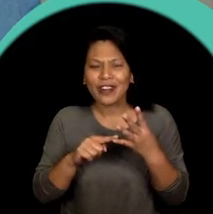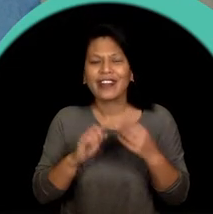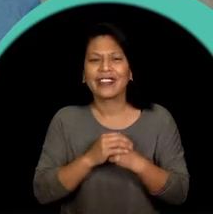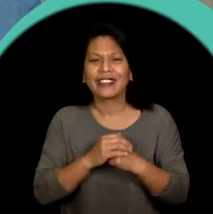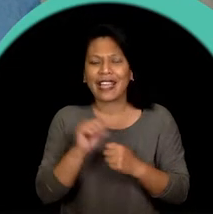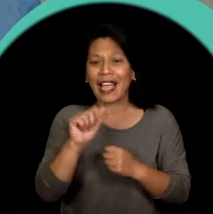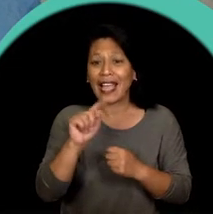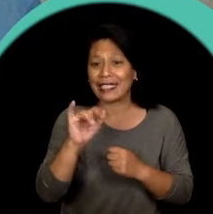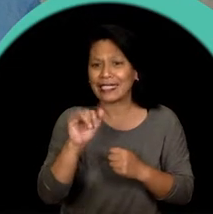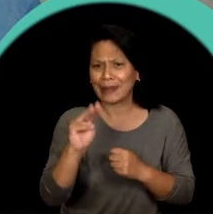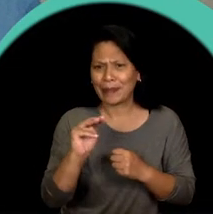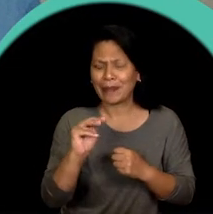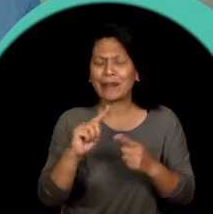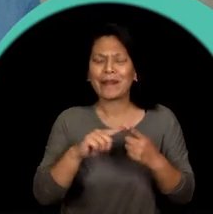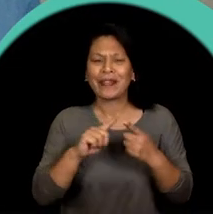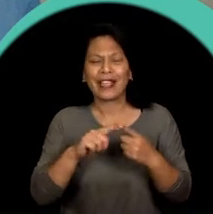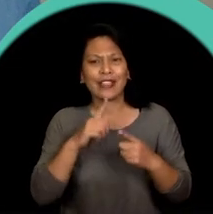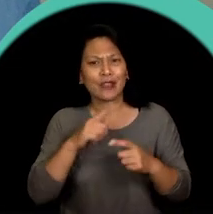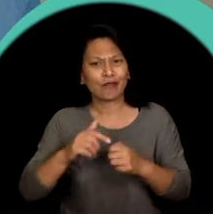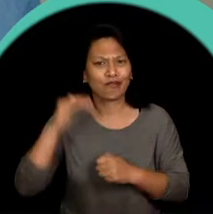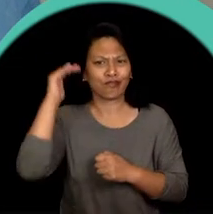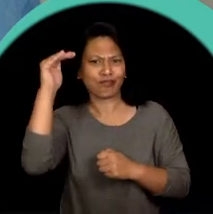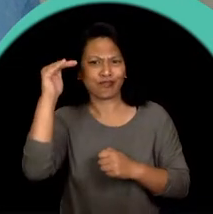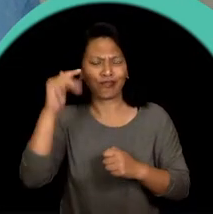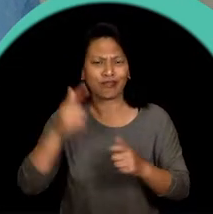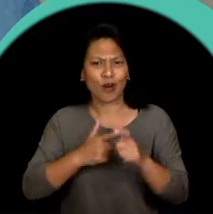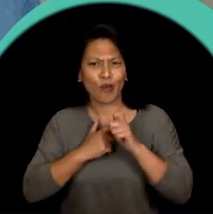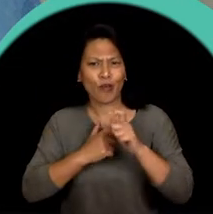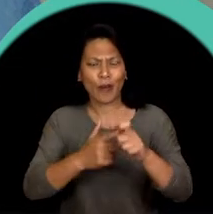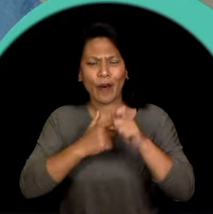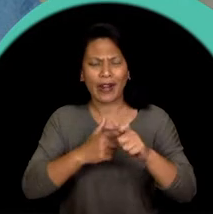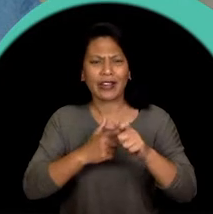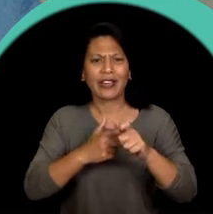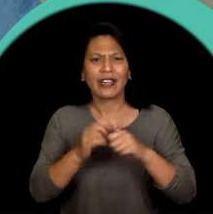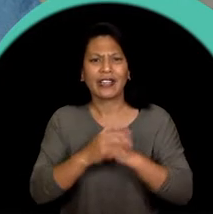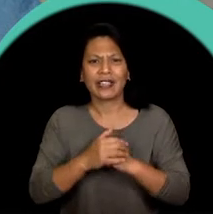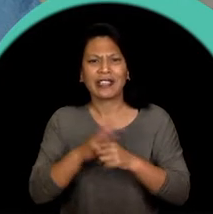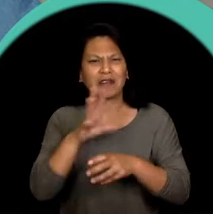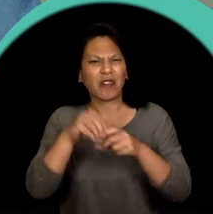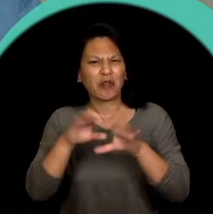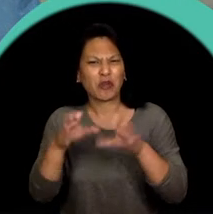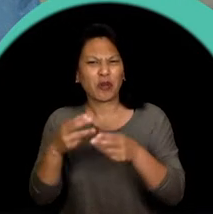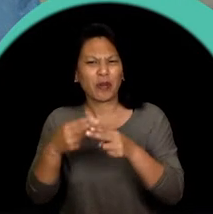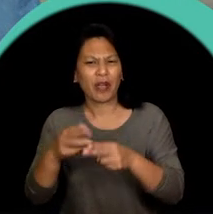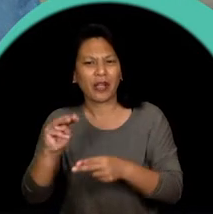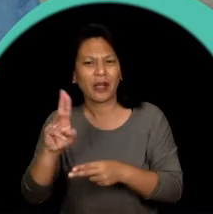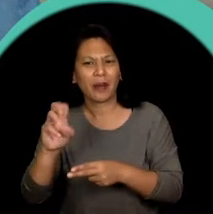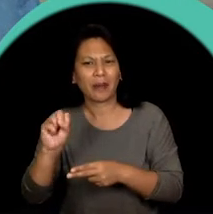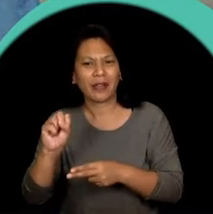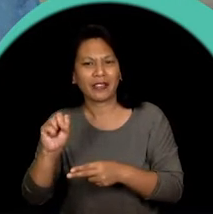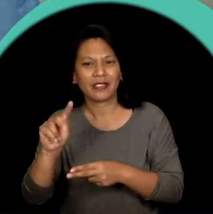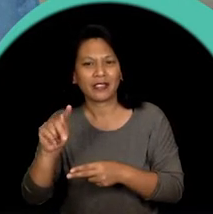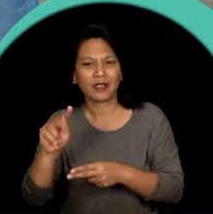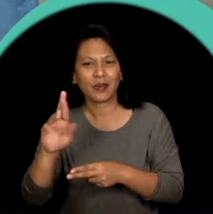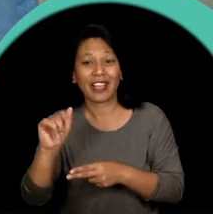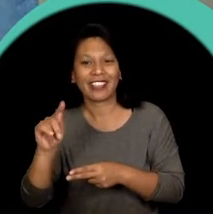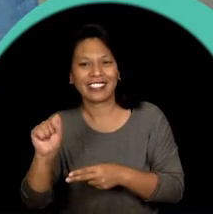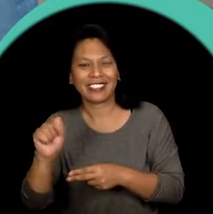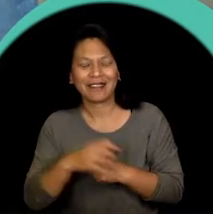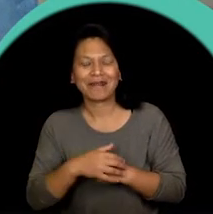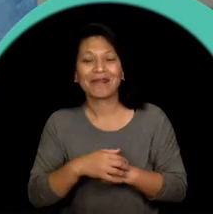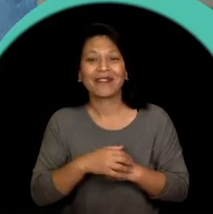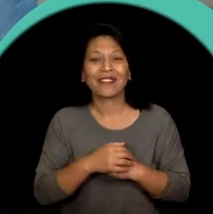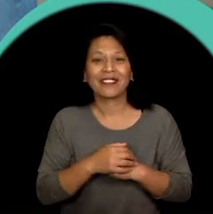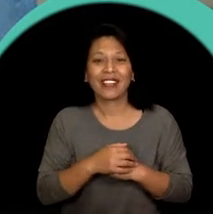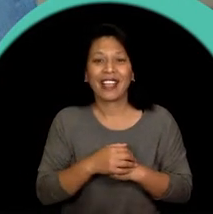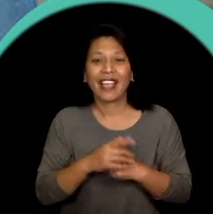you have the four muskrats. Now, the four muskrats, I want to introduce them to you. First, you have a Tim. A Tim is the largest and the fastest